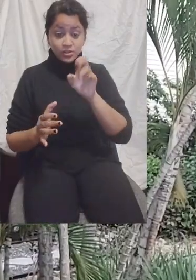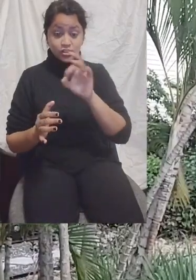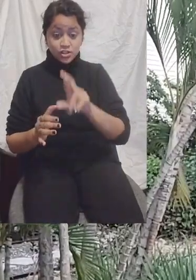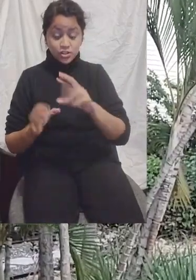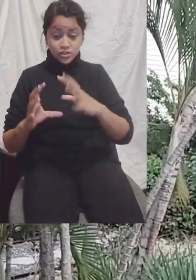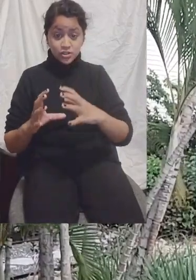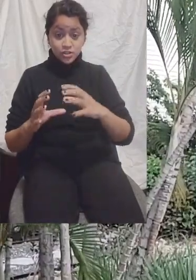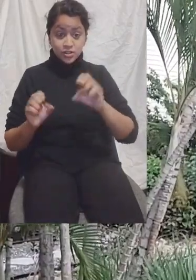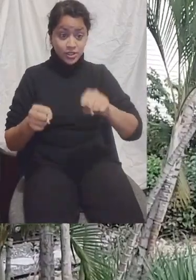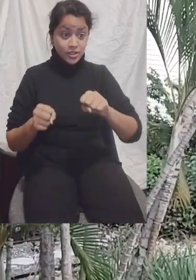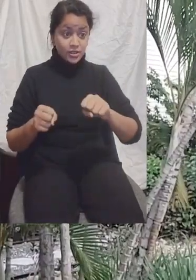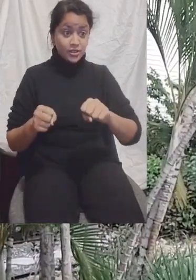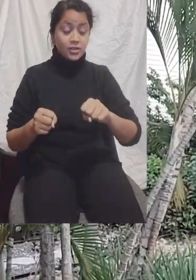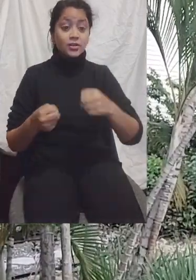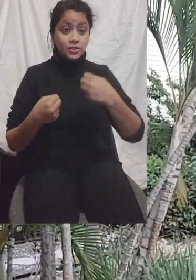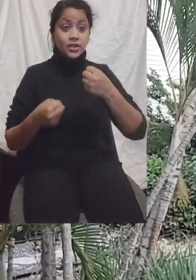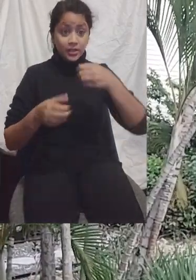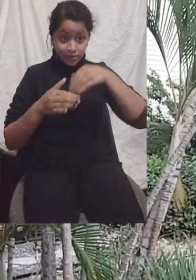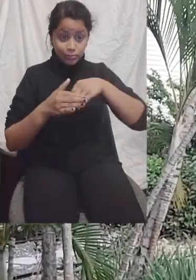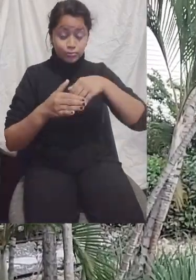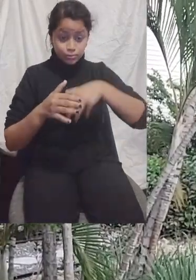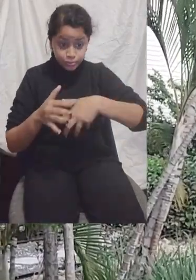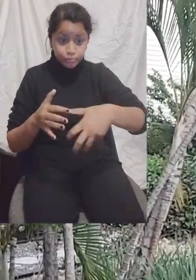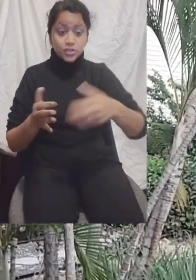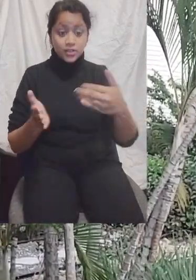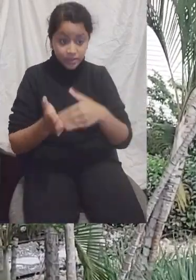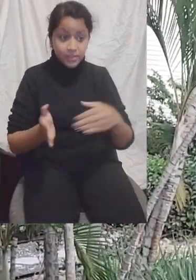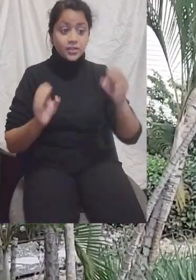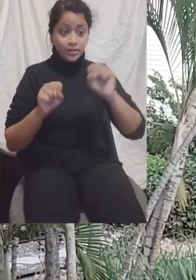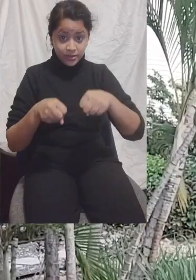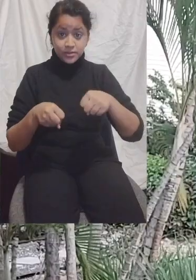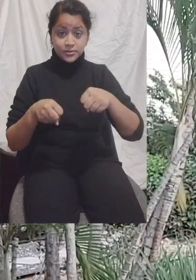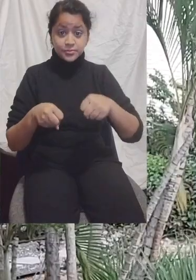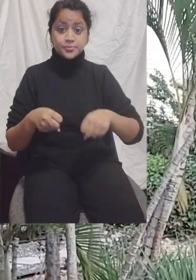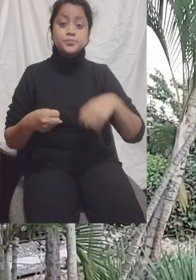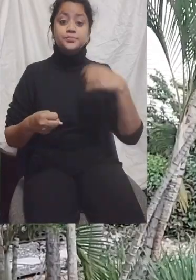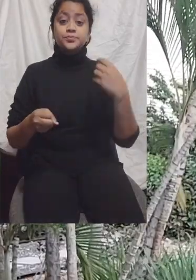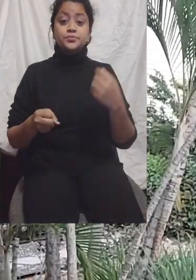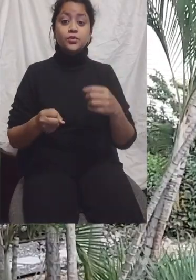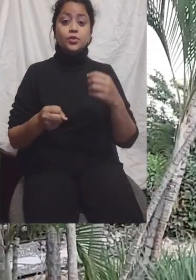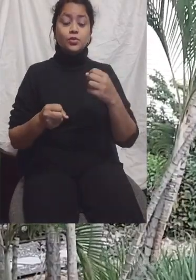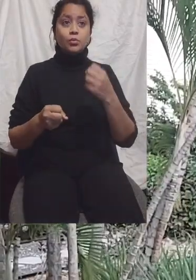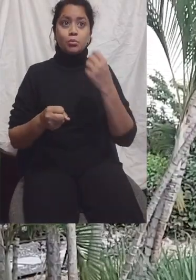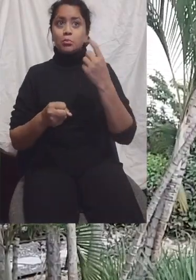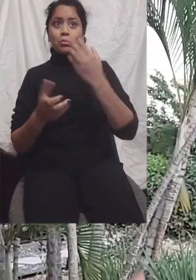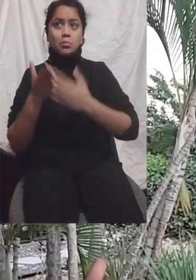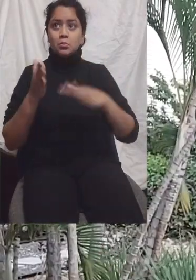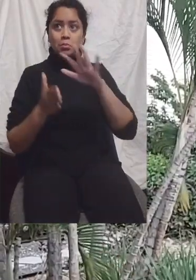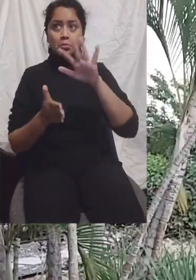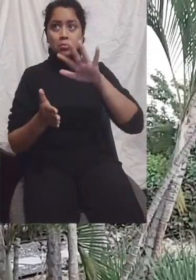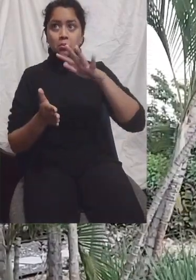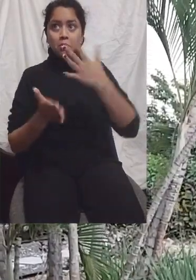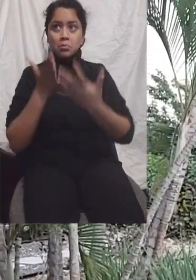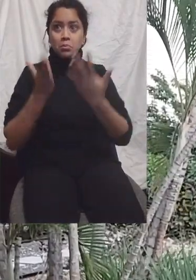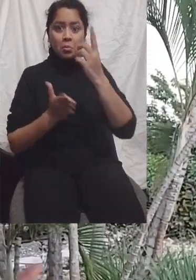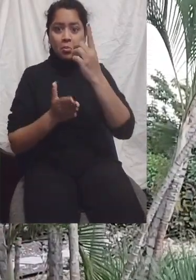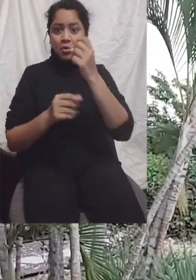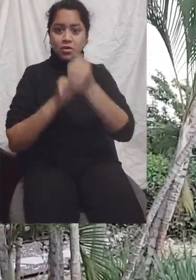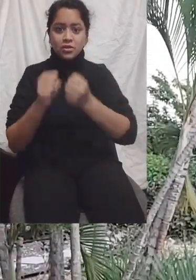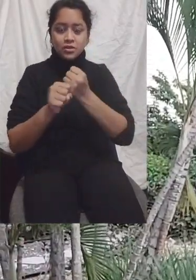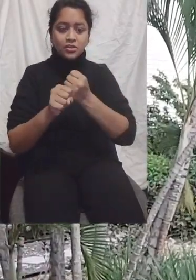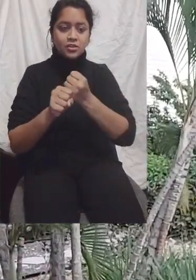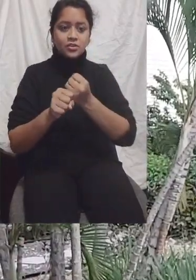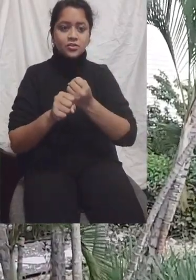on. So when you think a cat can have, as soon as she's had one litter, she can then